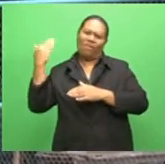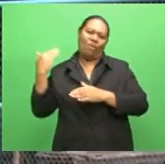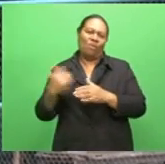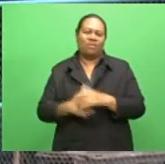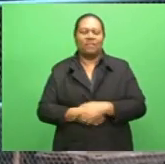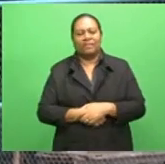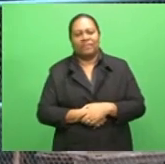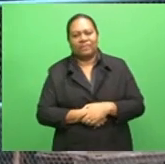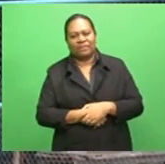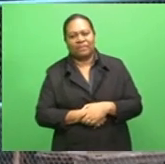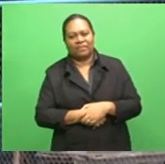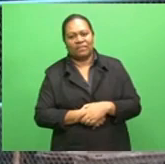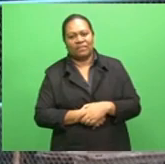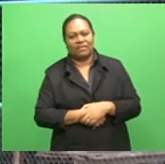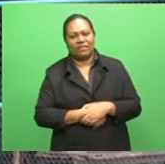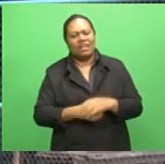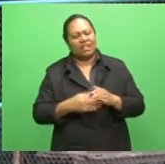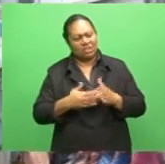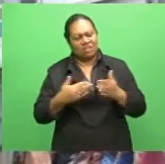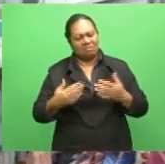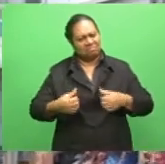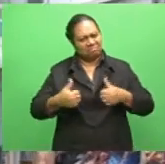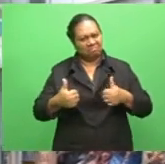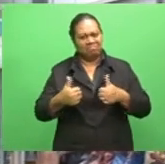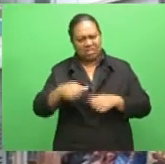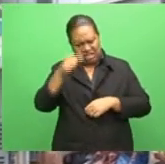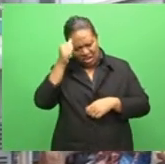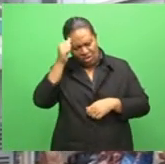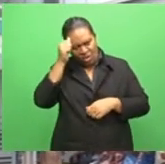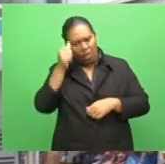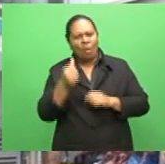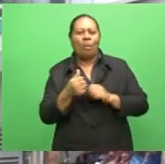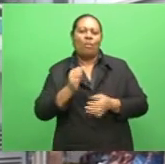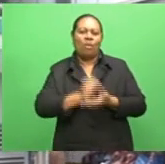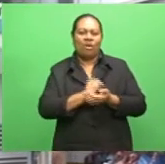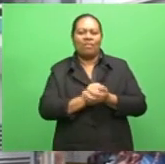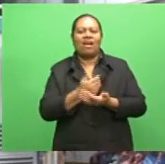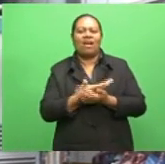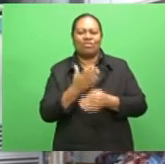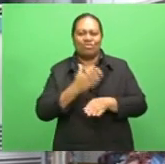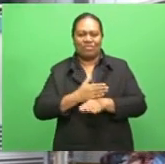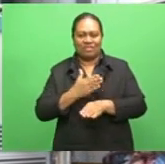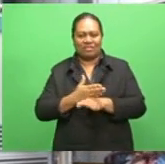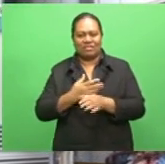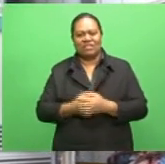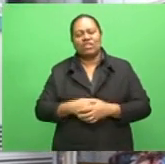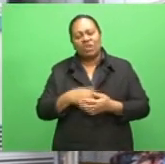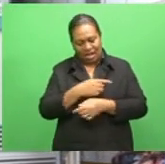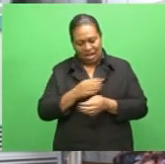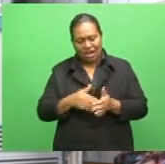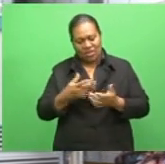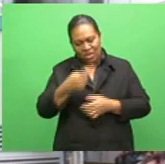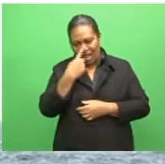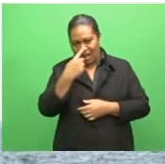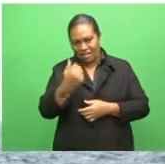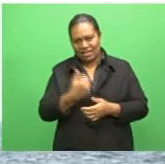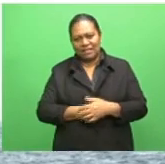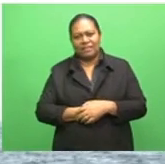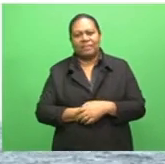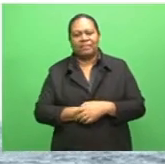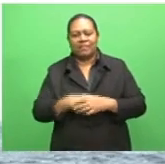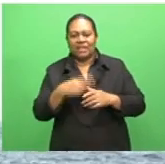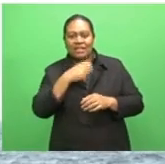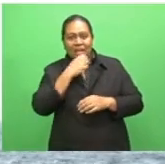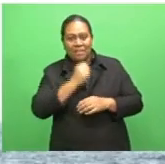are quite used to the work. So from that point of view, we are quite fortunate. Iqbal